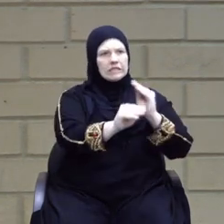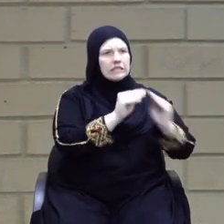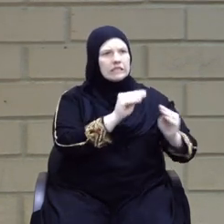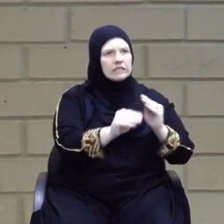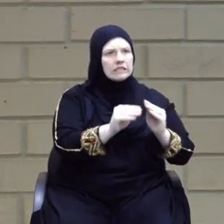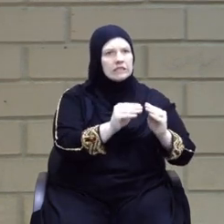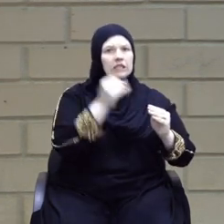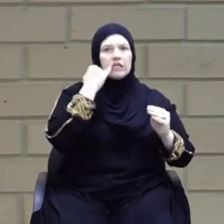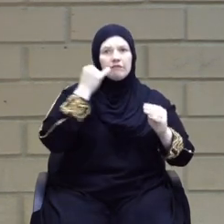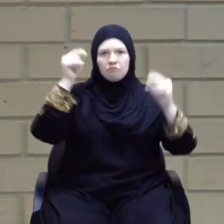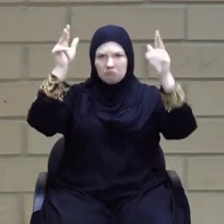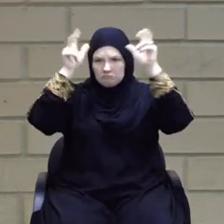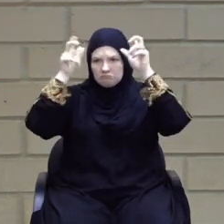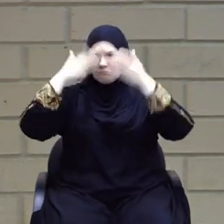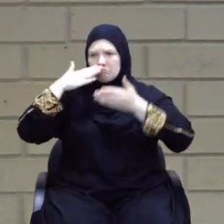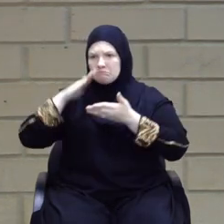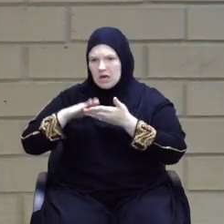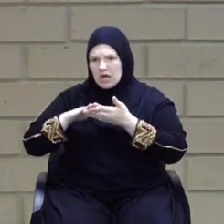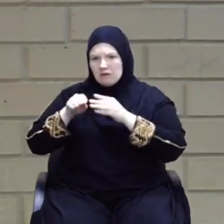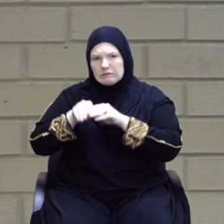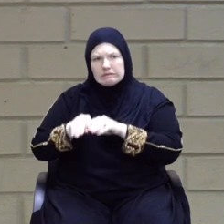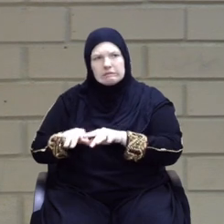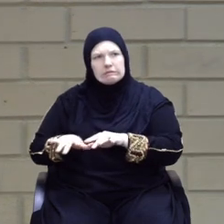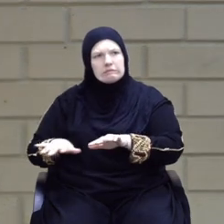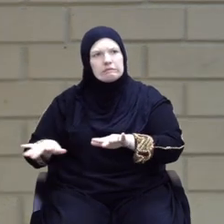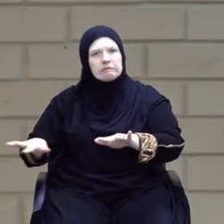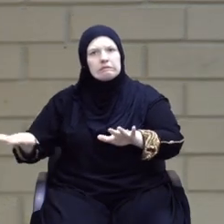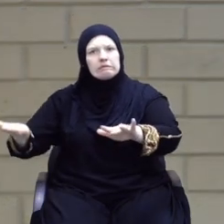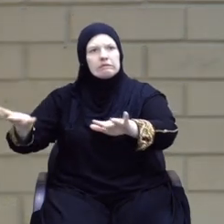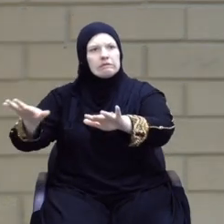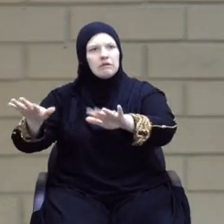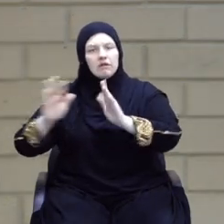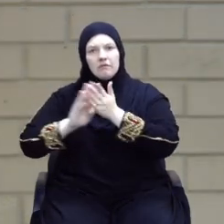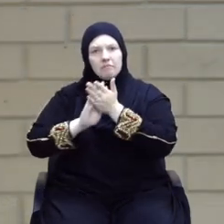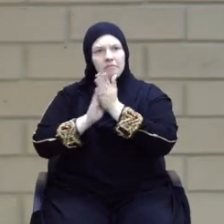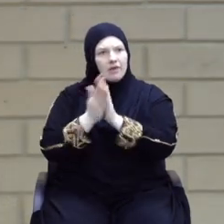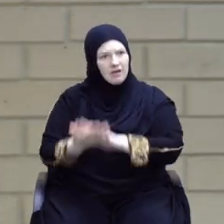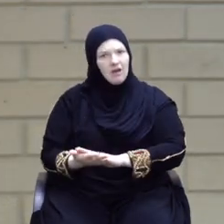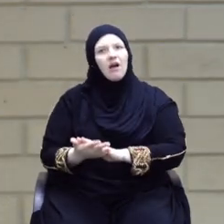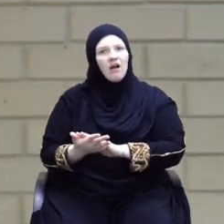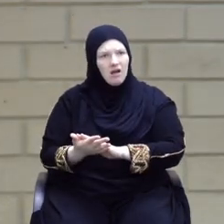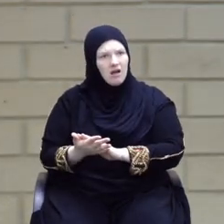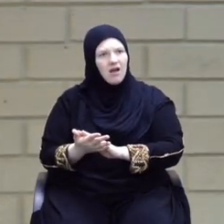becomes a phenomena or becomes spread out.